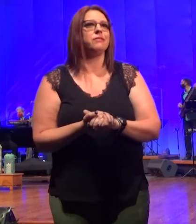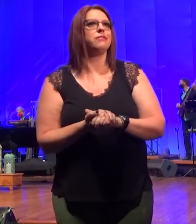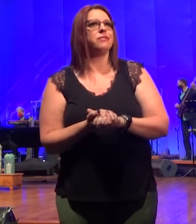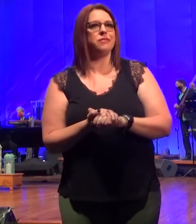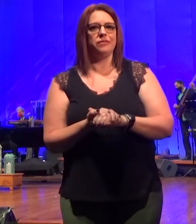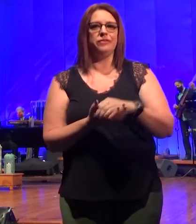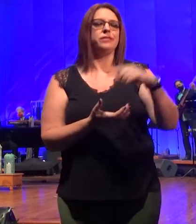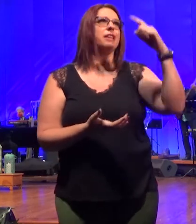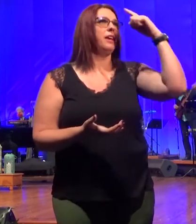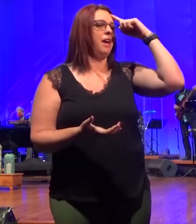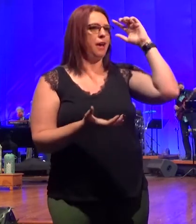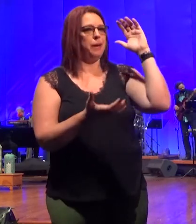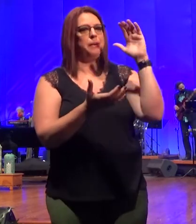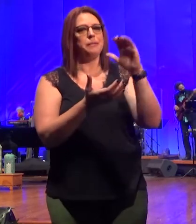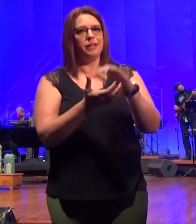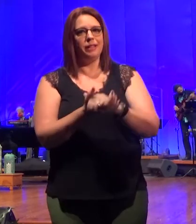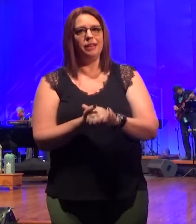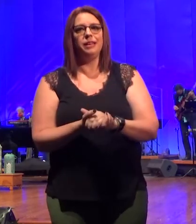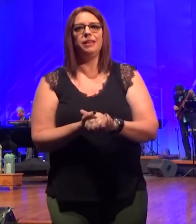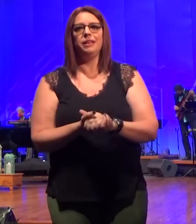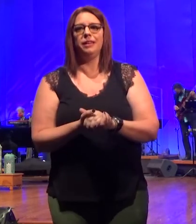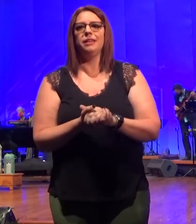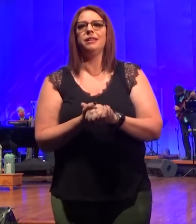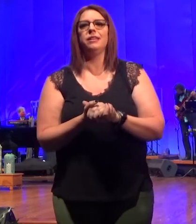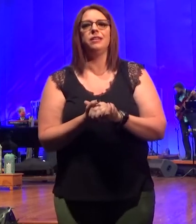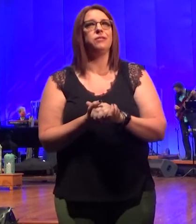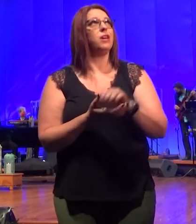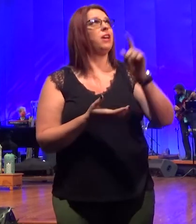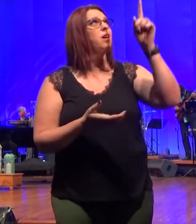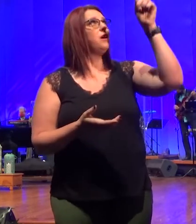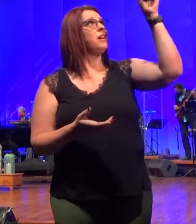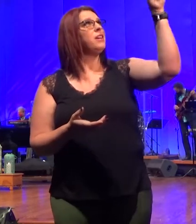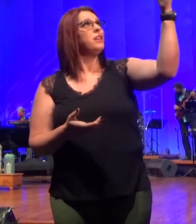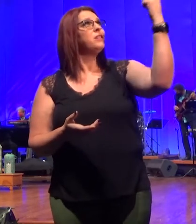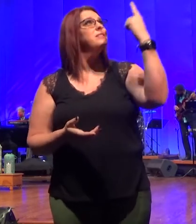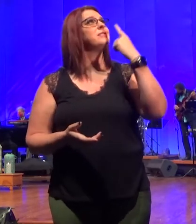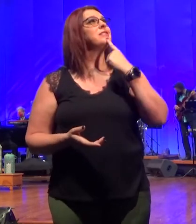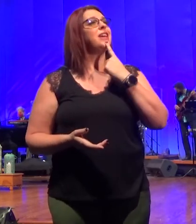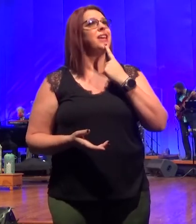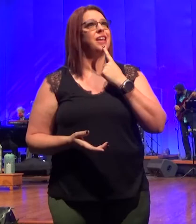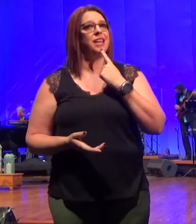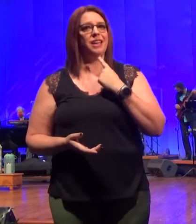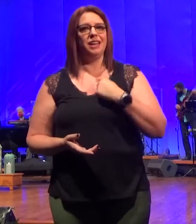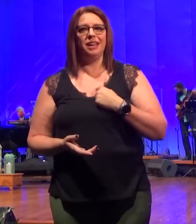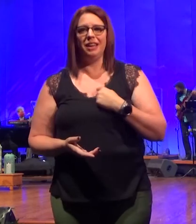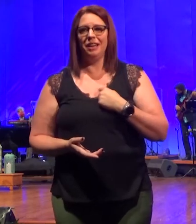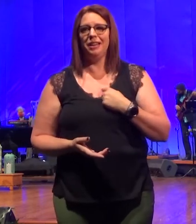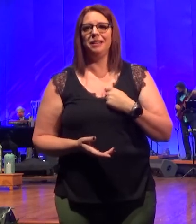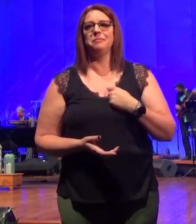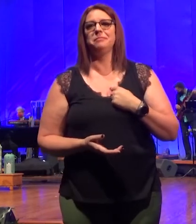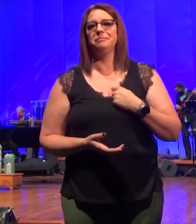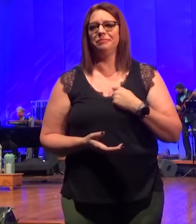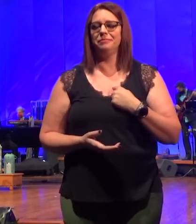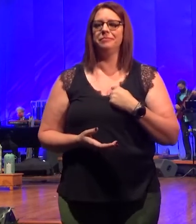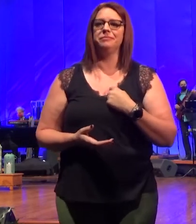believe, oh, I believe what you say of